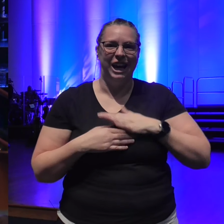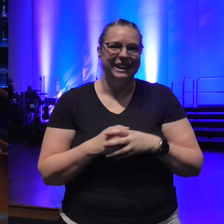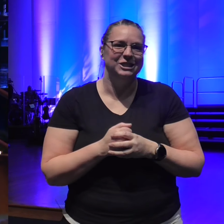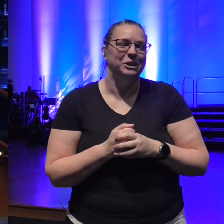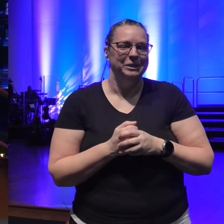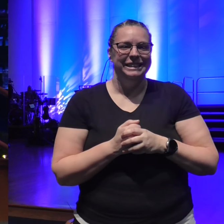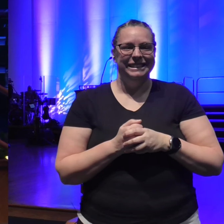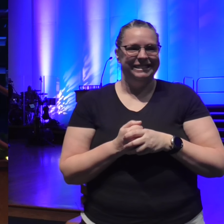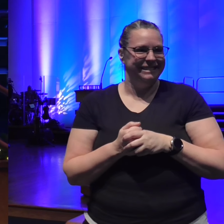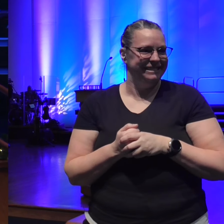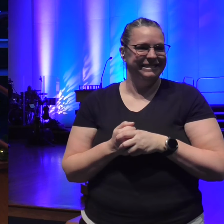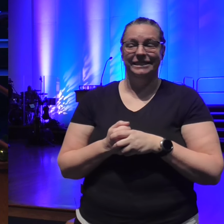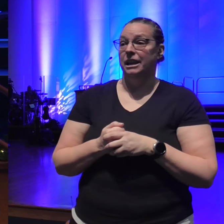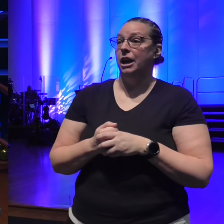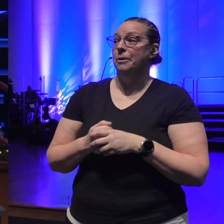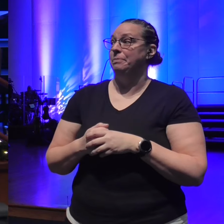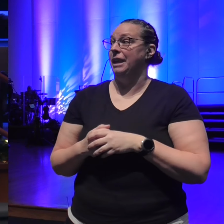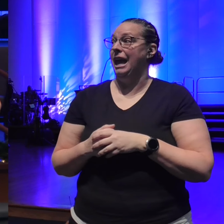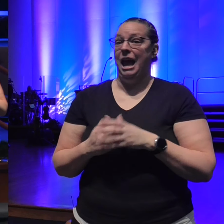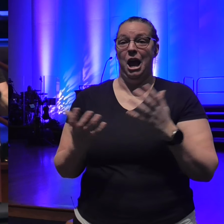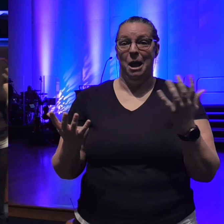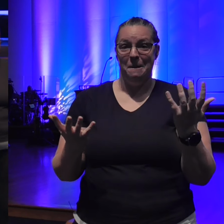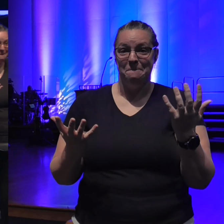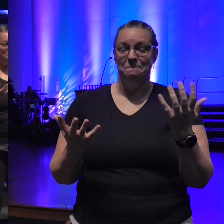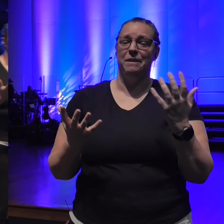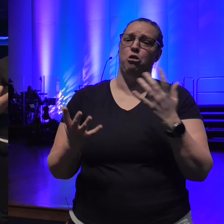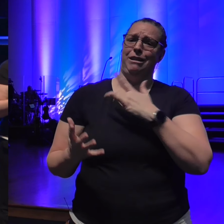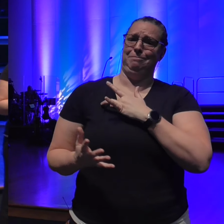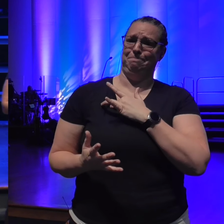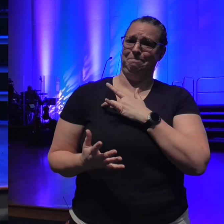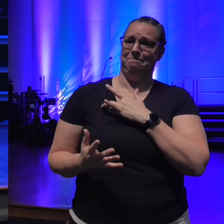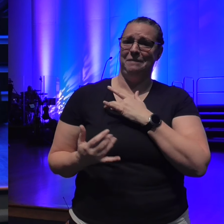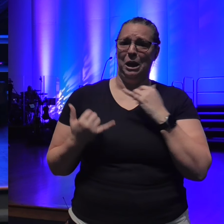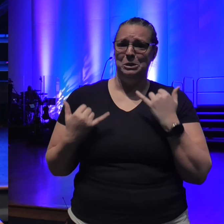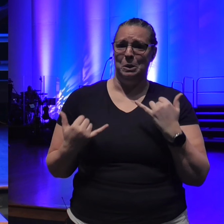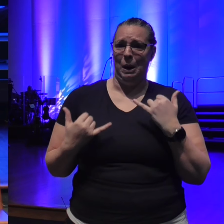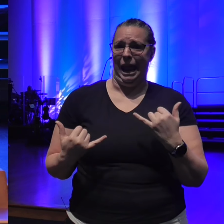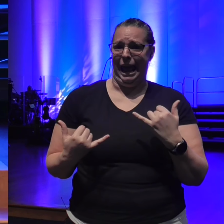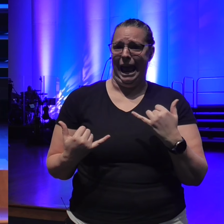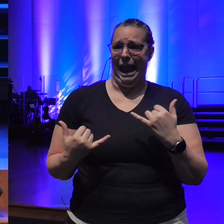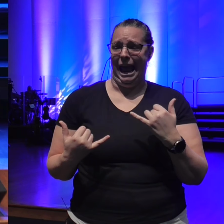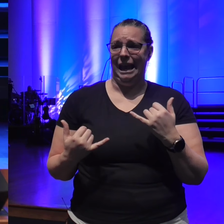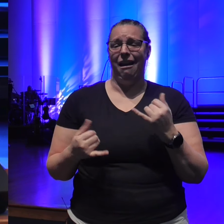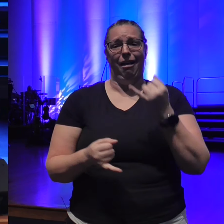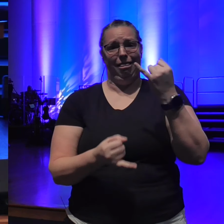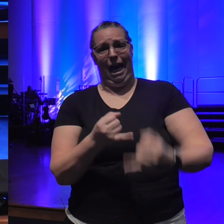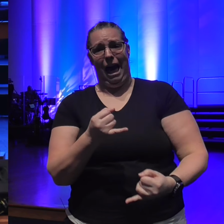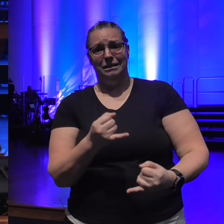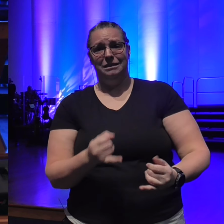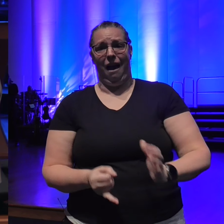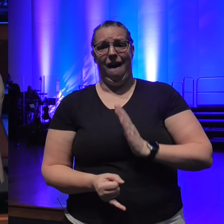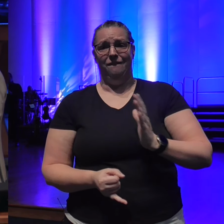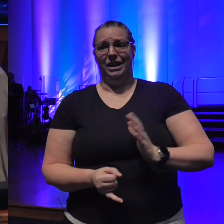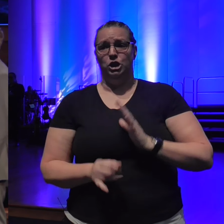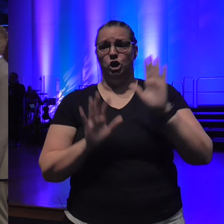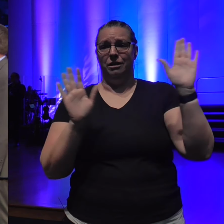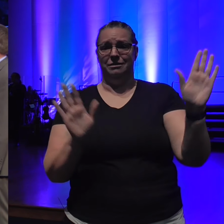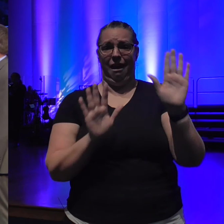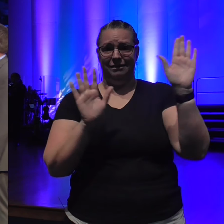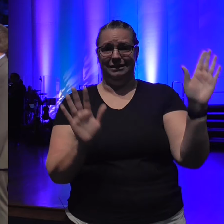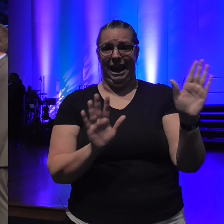Hey, there's a little bittersweetness today. Today is, well, the last official Sunday